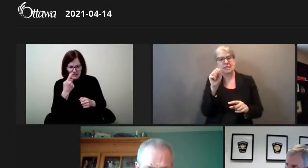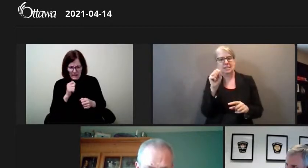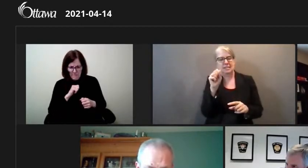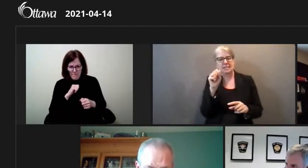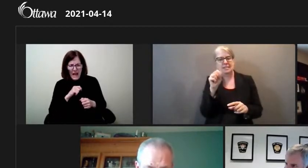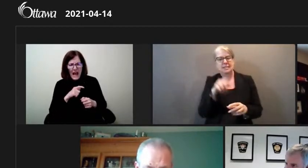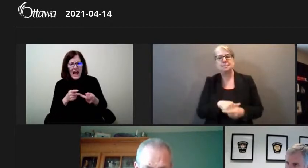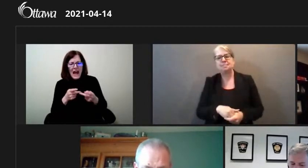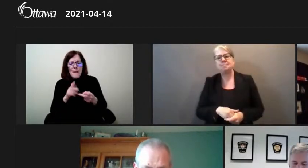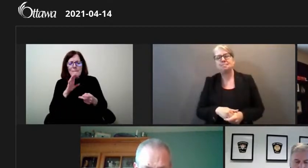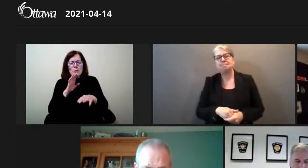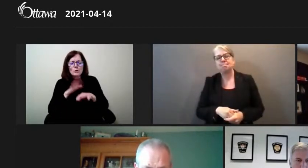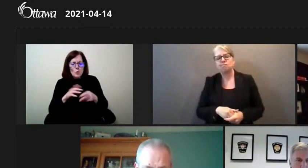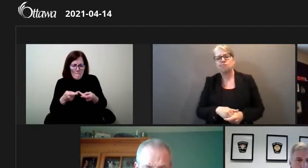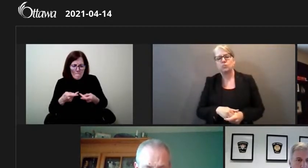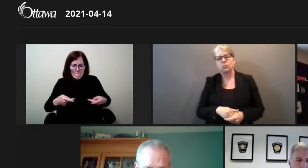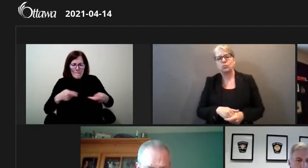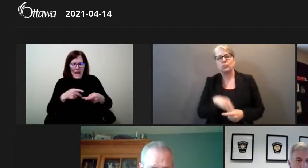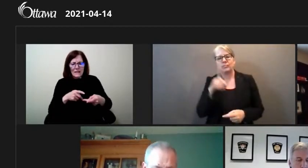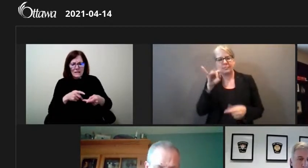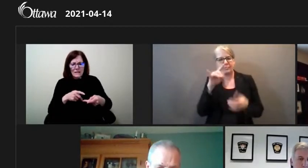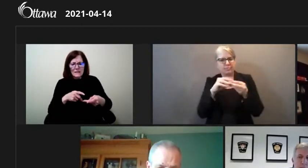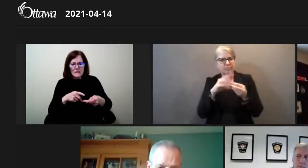going to be, there's been some talk about